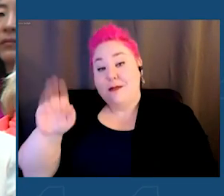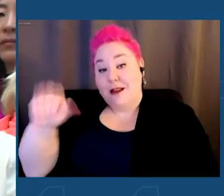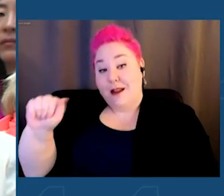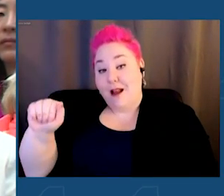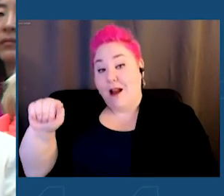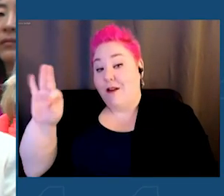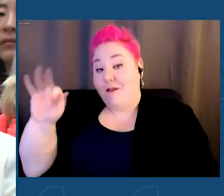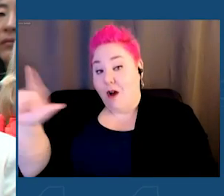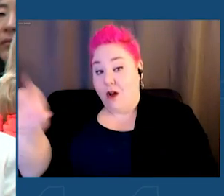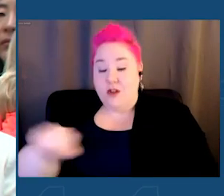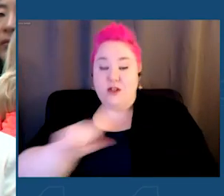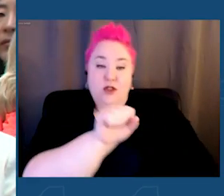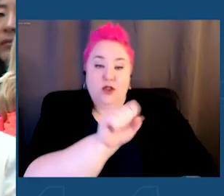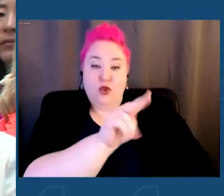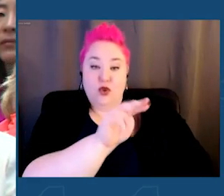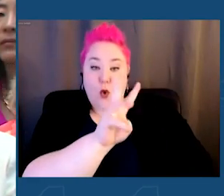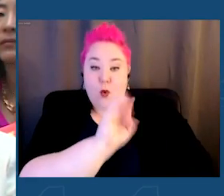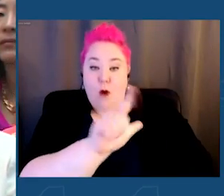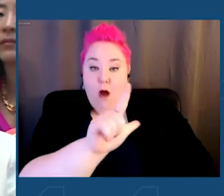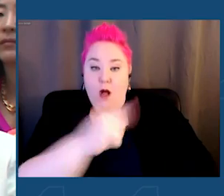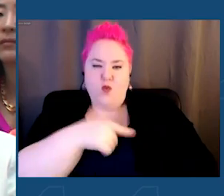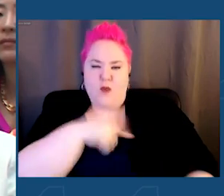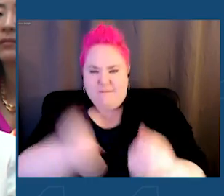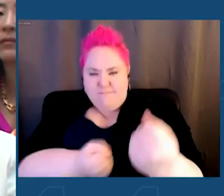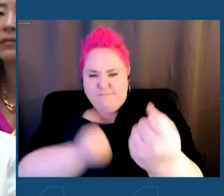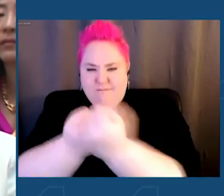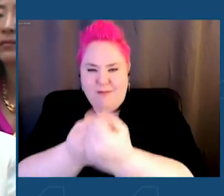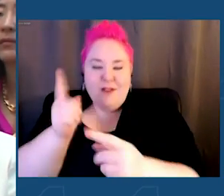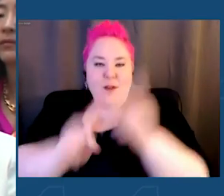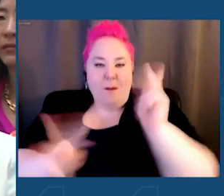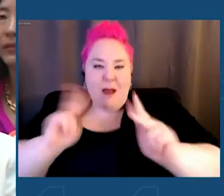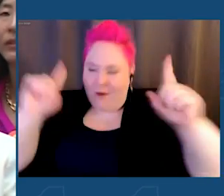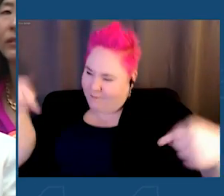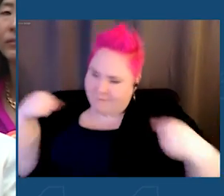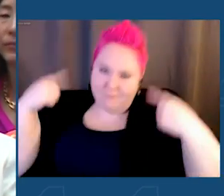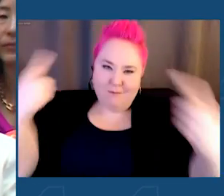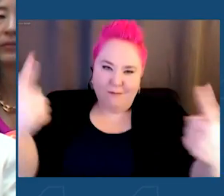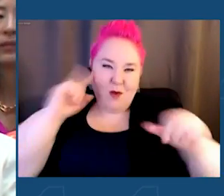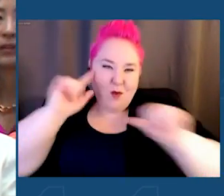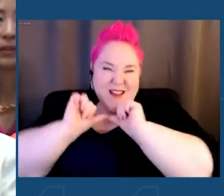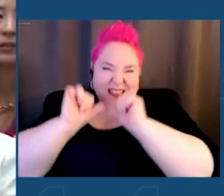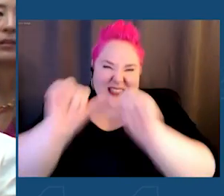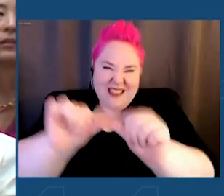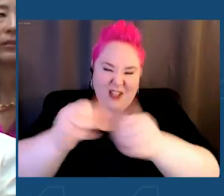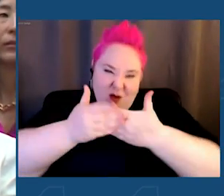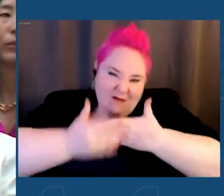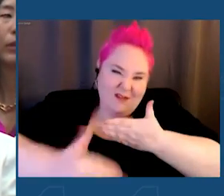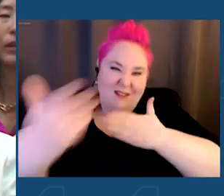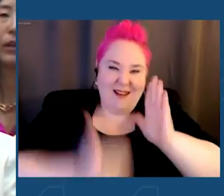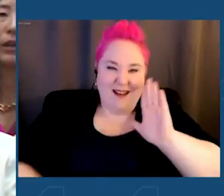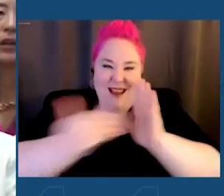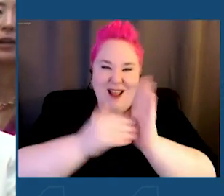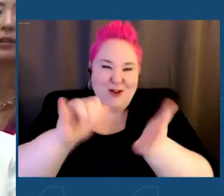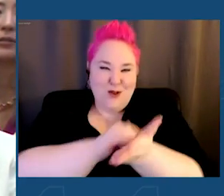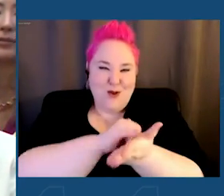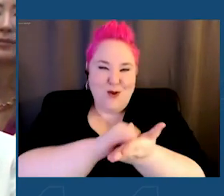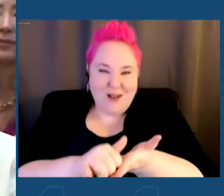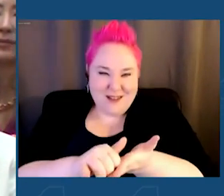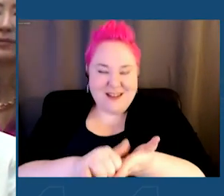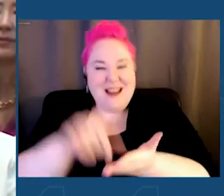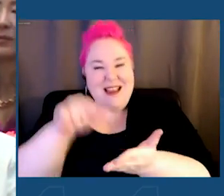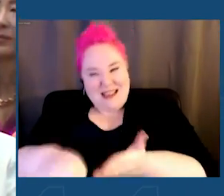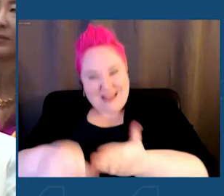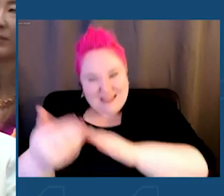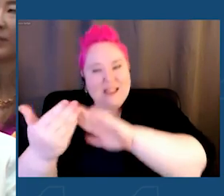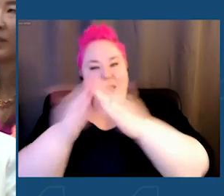Stonewall, we have stood up for people from the very beginning. And let's continue it one more time, New York. This is a community worth